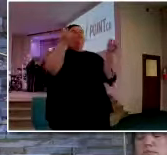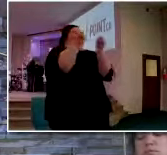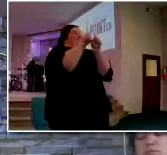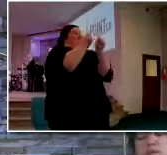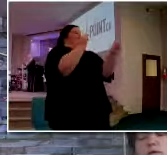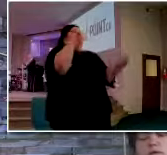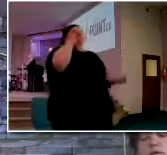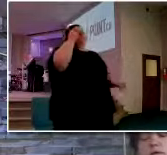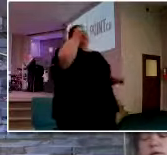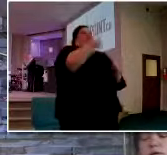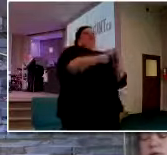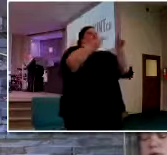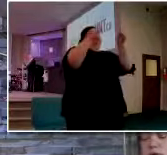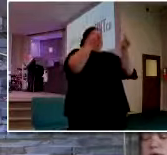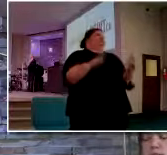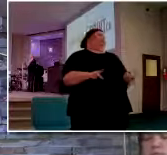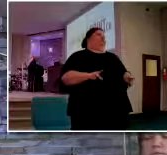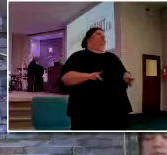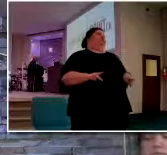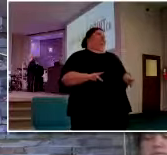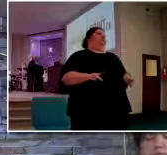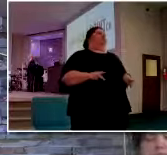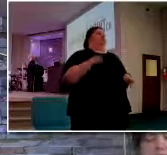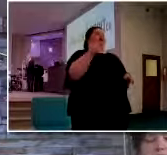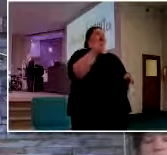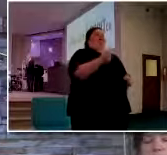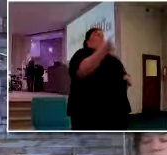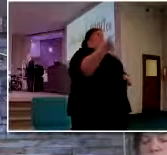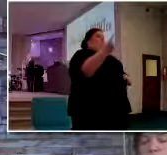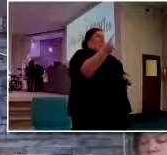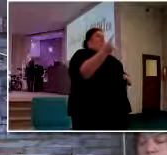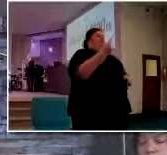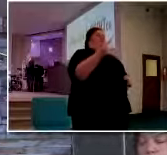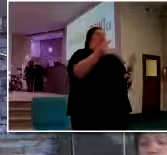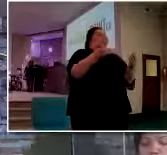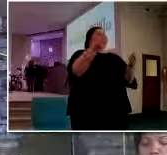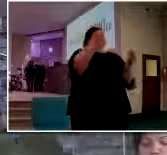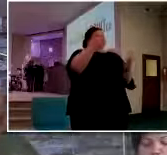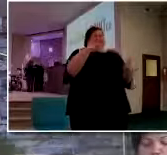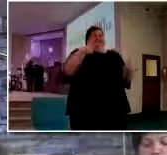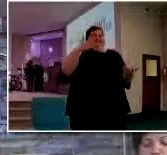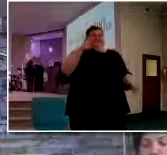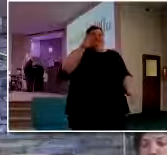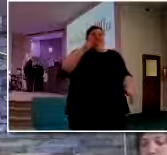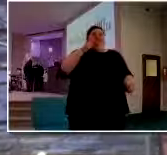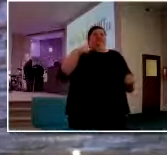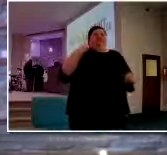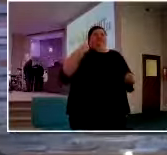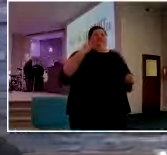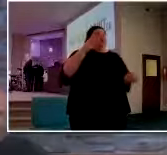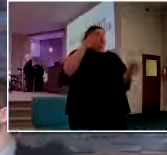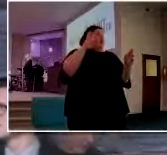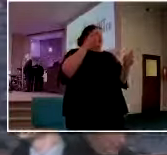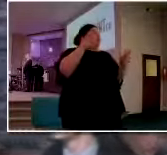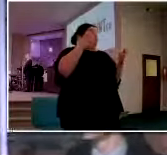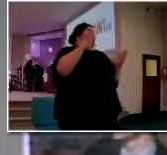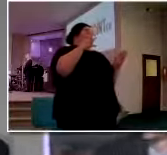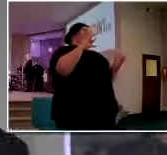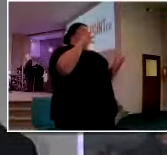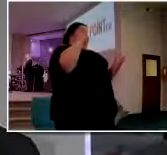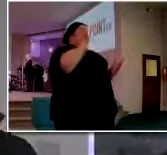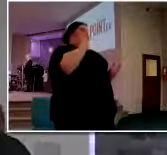everybody. Everybody. You say, Pastor, I've heard all that before. That's good. I hope you've listened and obeyed